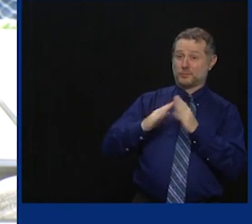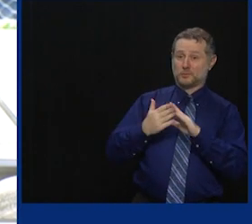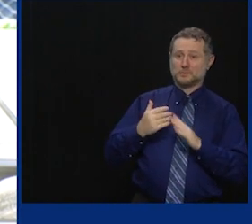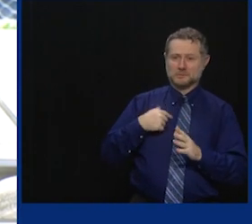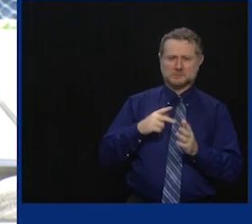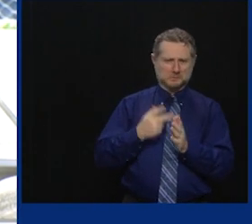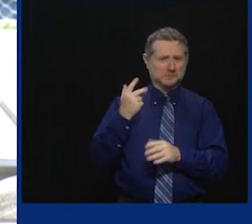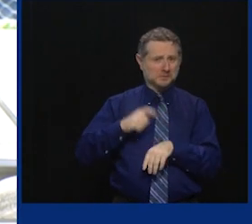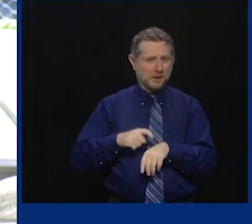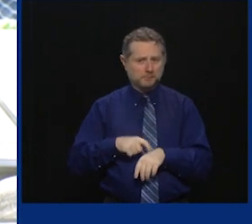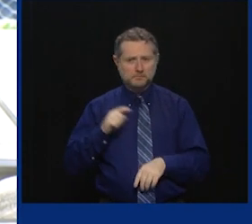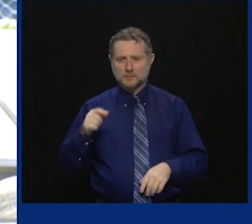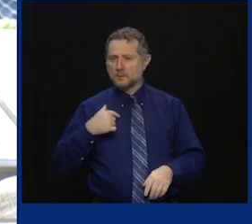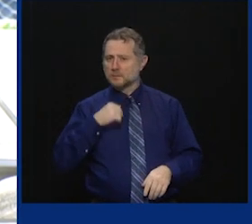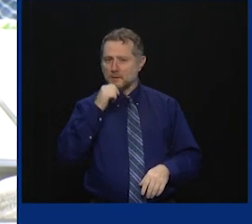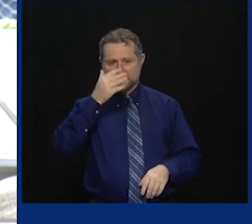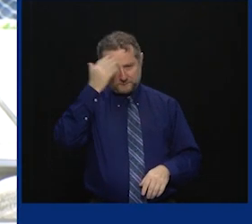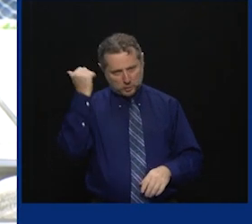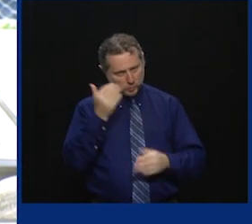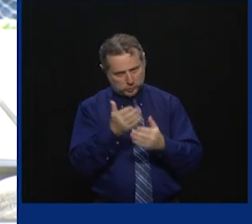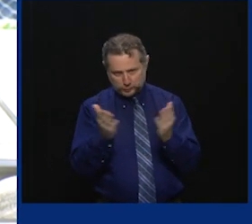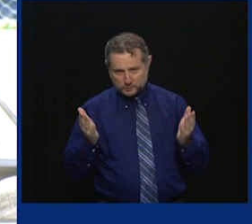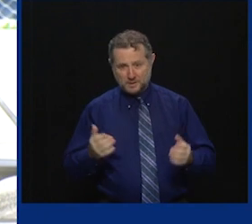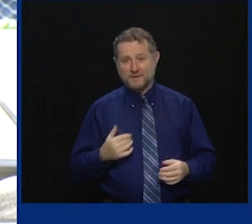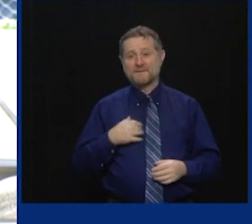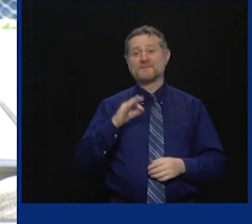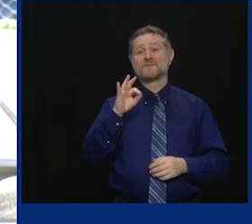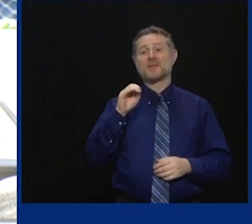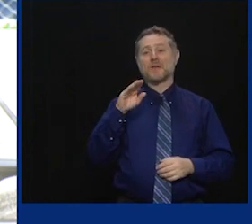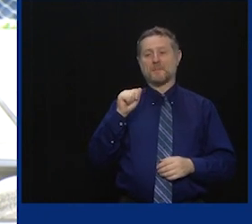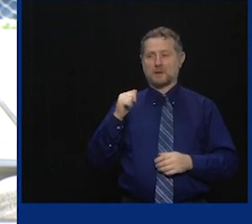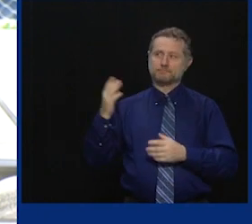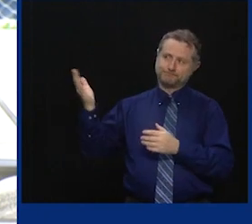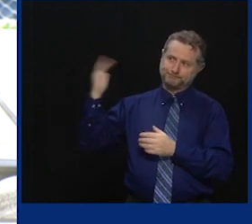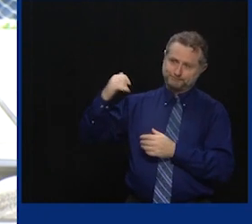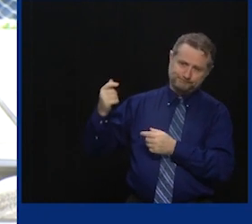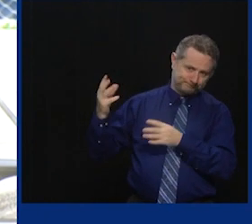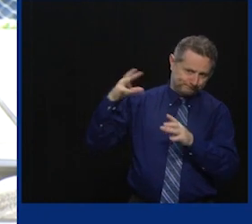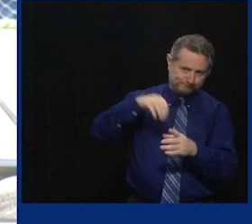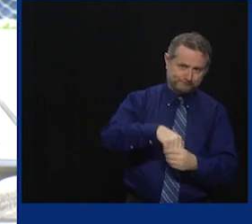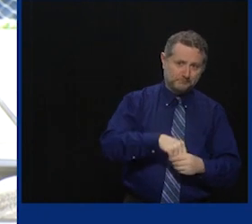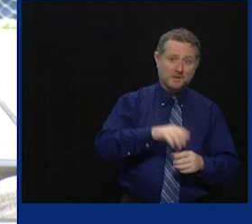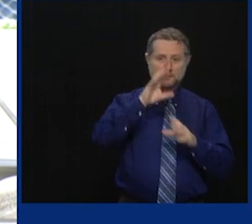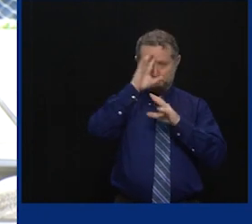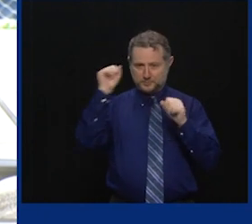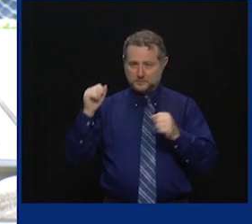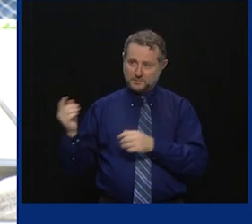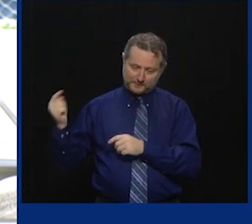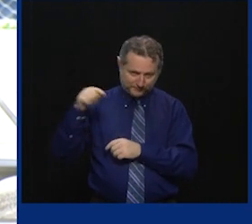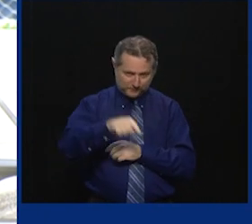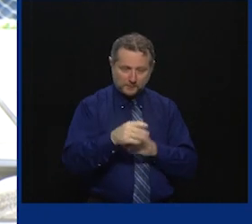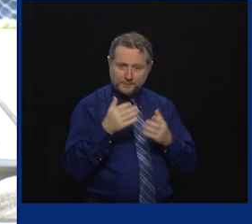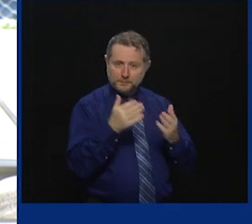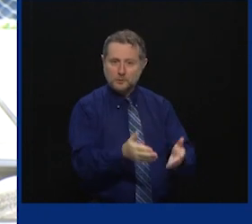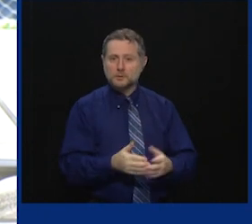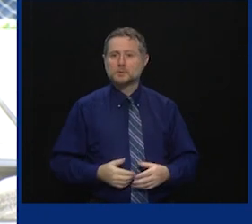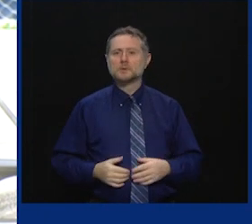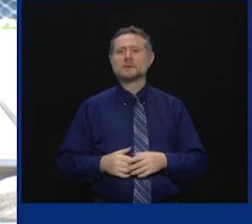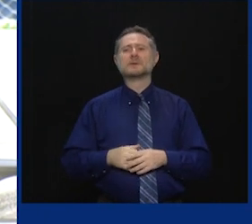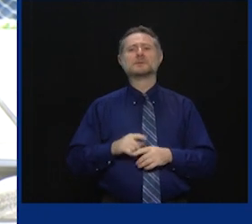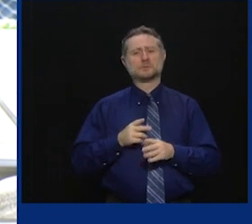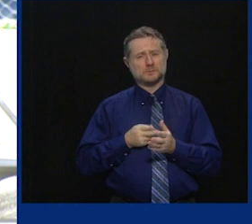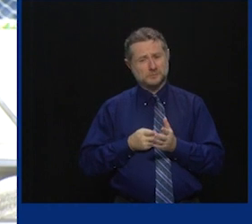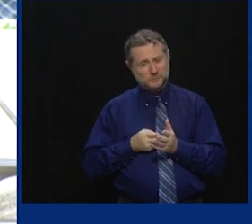you. We brought FEMA, we brought the president. We had all the resources on the ground, and I said, we're not going to forget you. But the truth